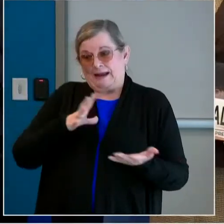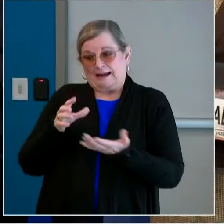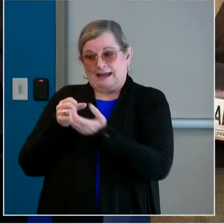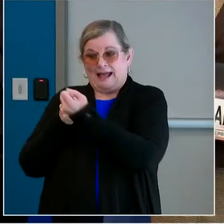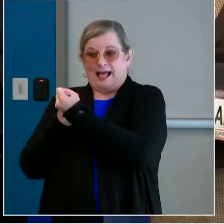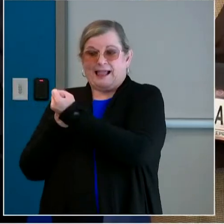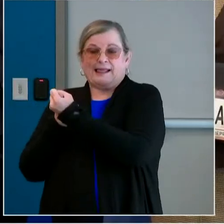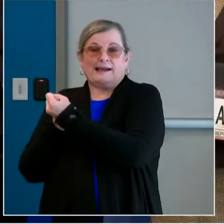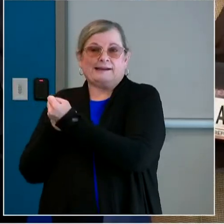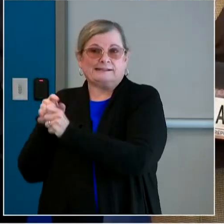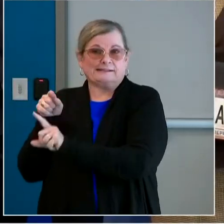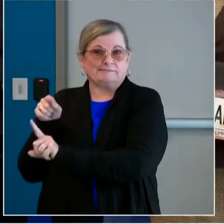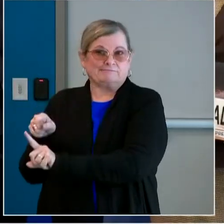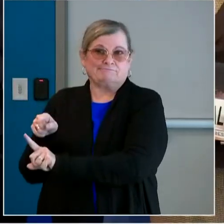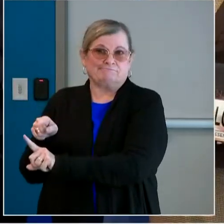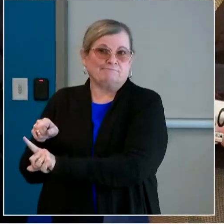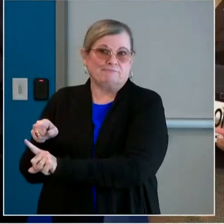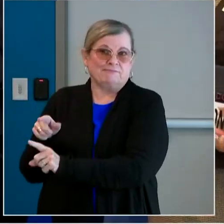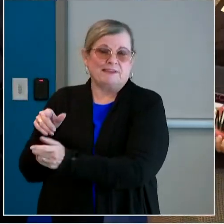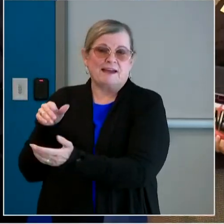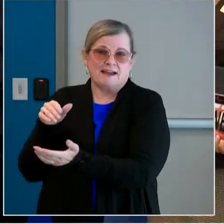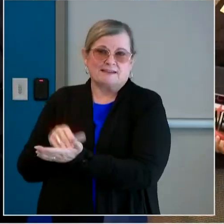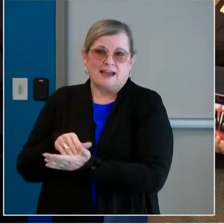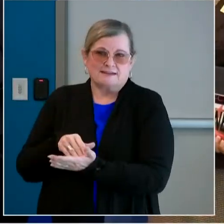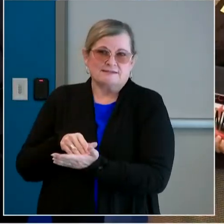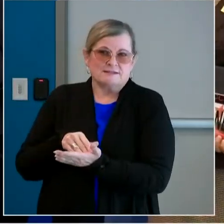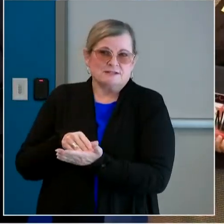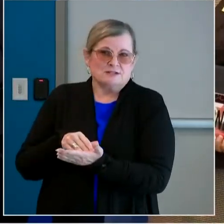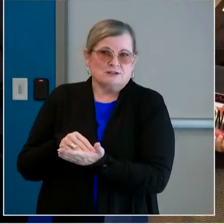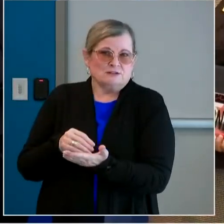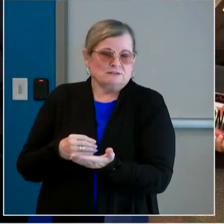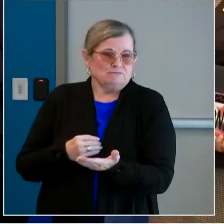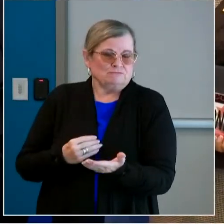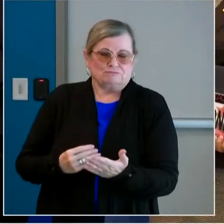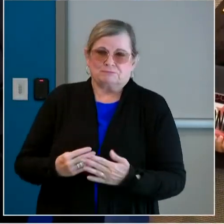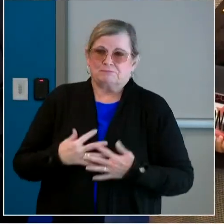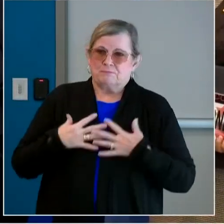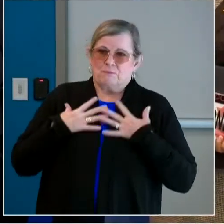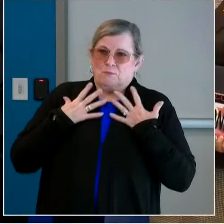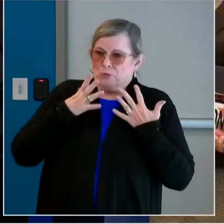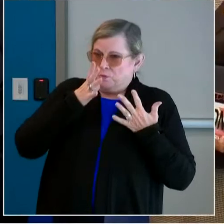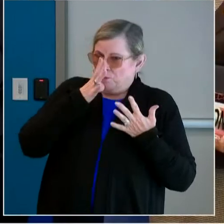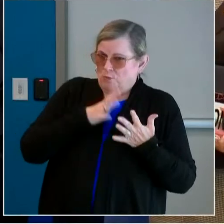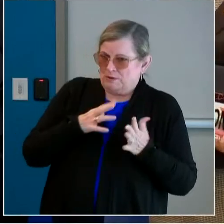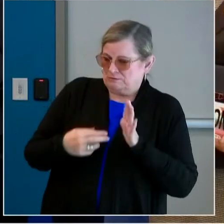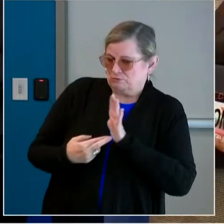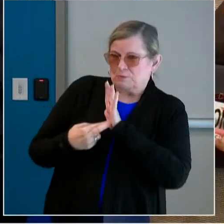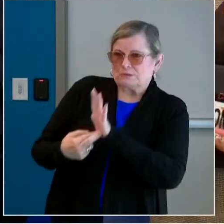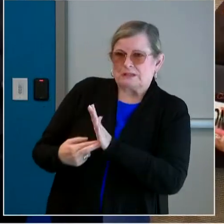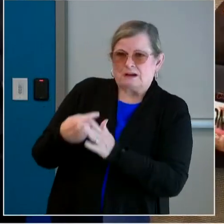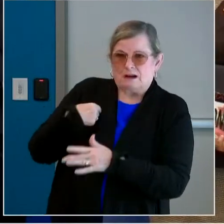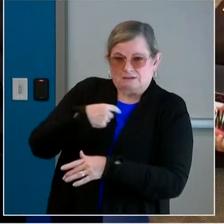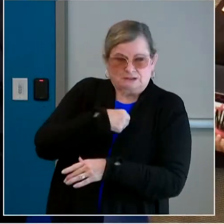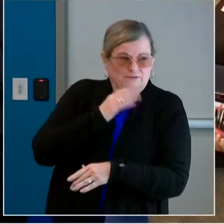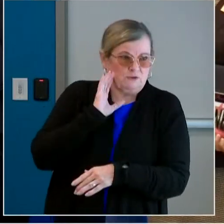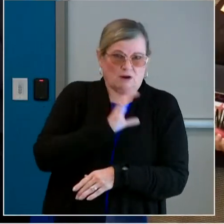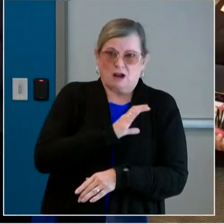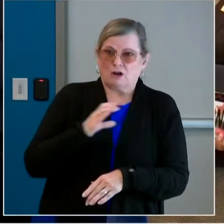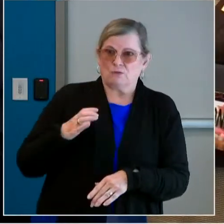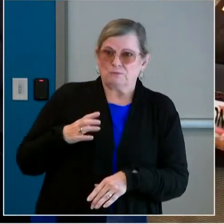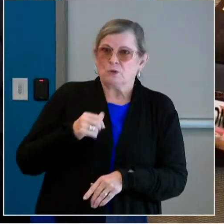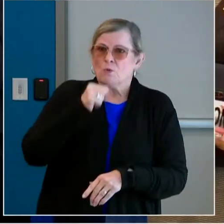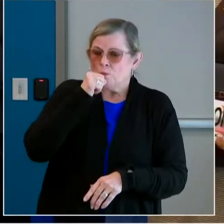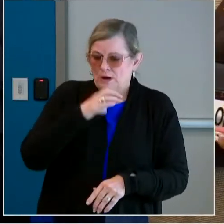again moved that we have a woman representing us in Congress, we have a woman mayor, we have a majority woman